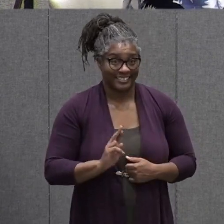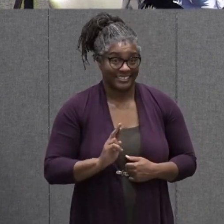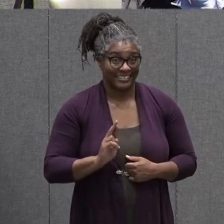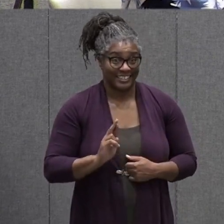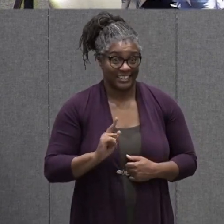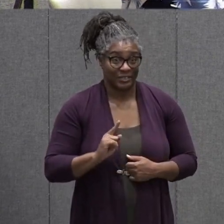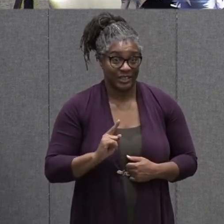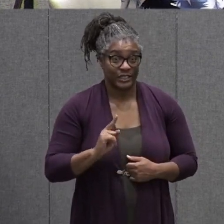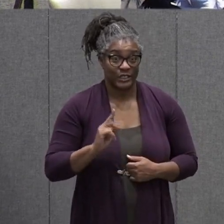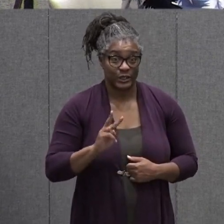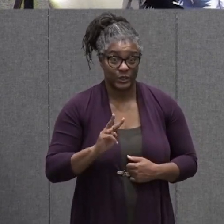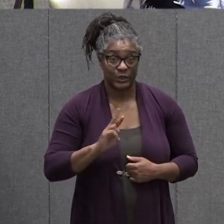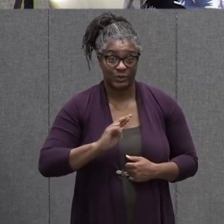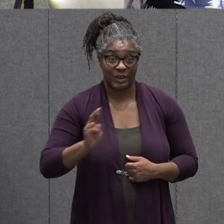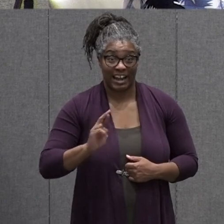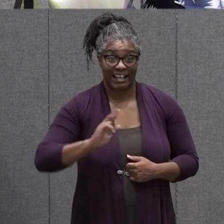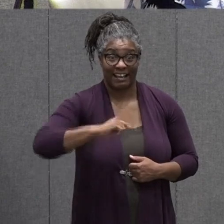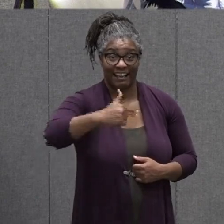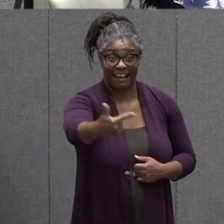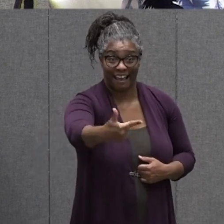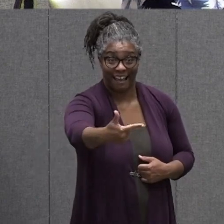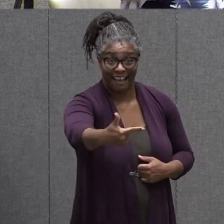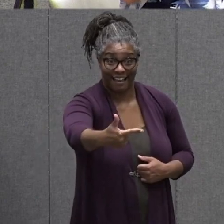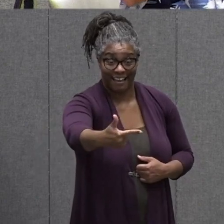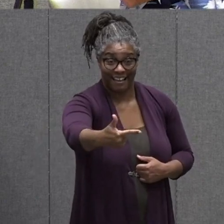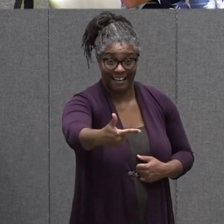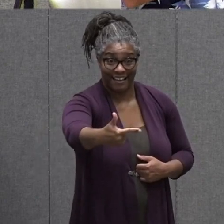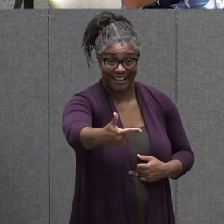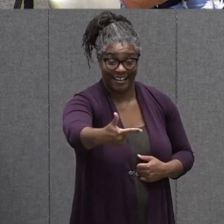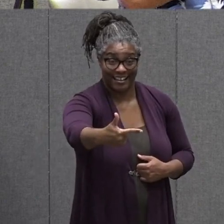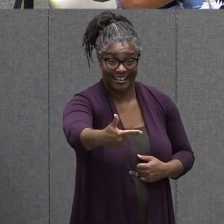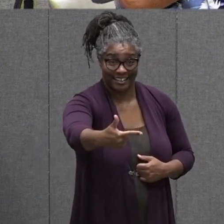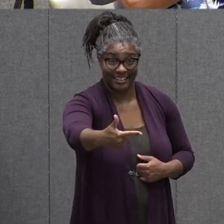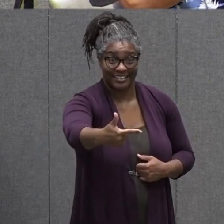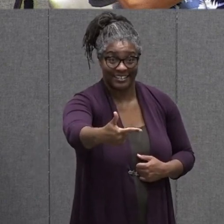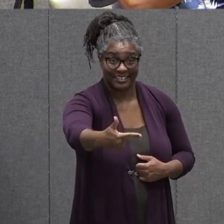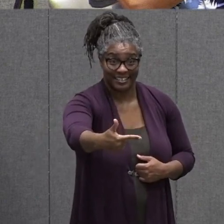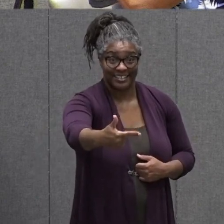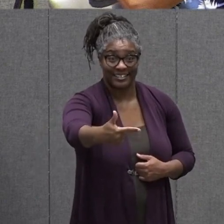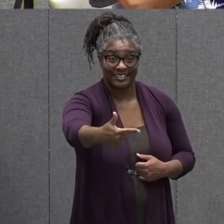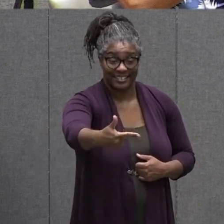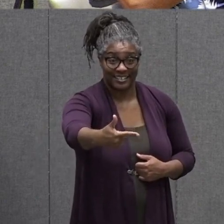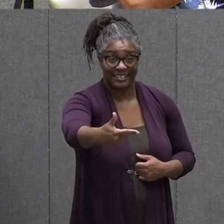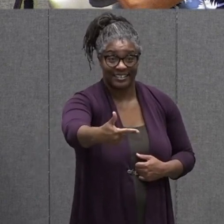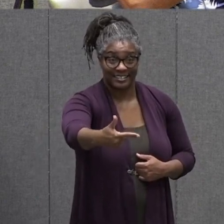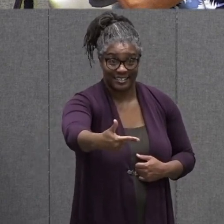go. 1, 2, real stop. Solo.